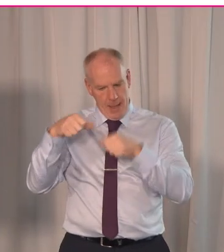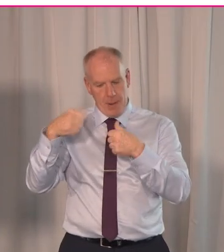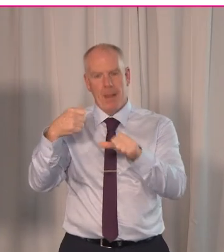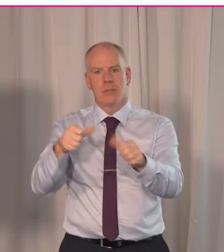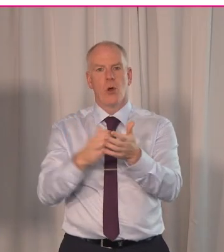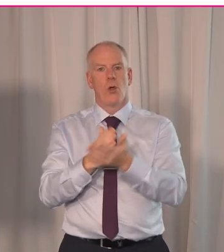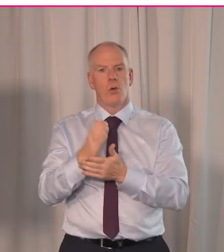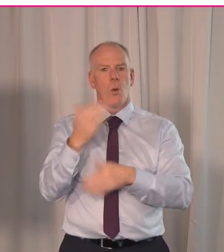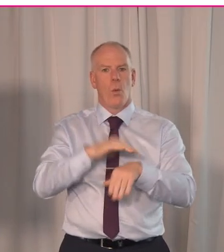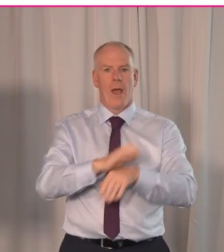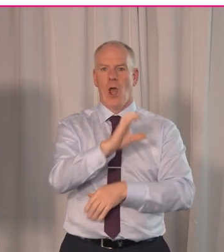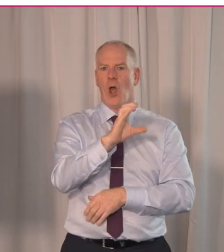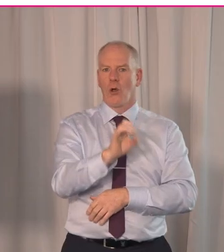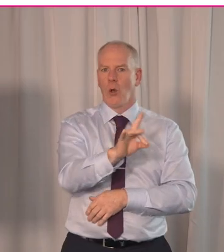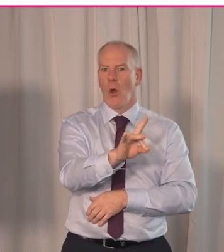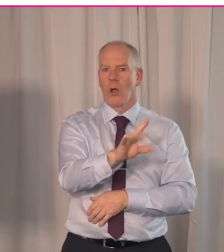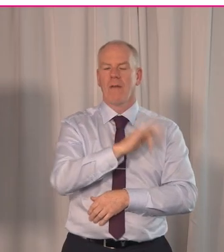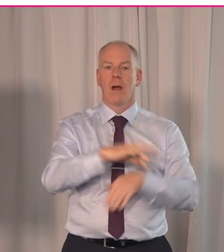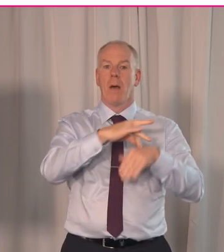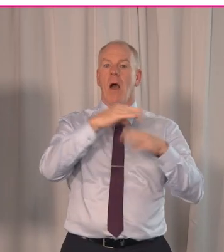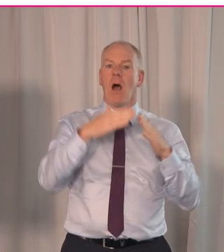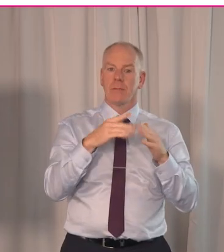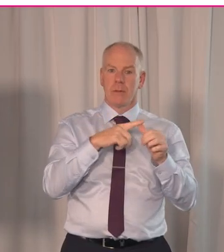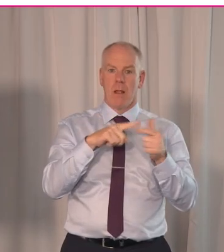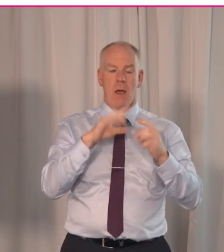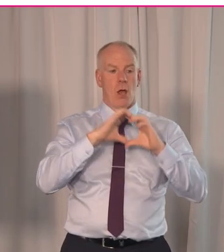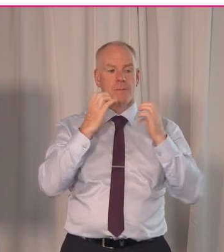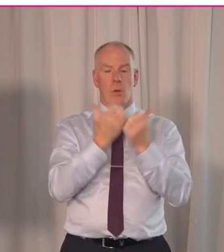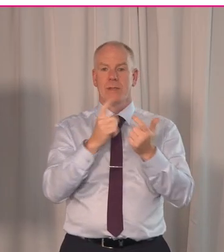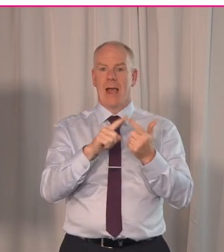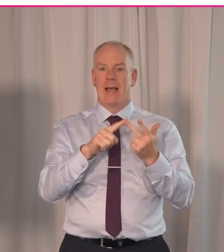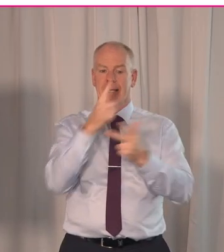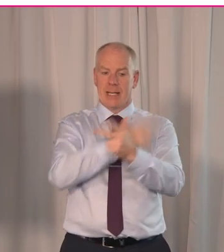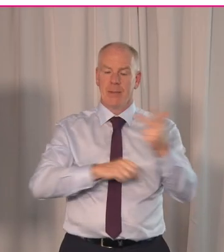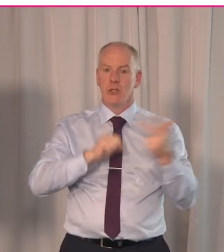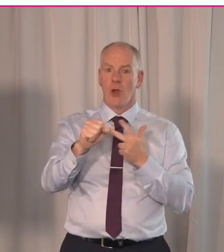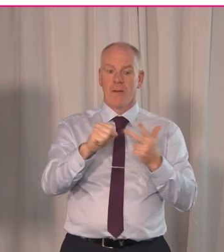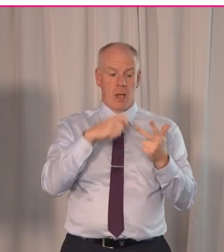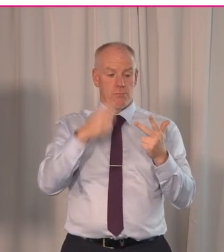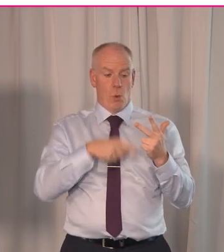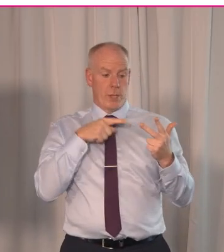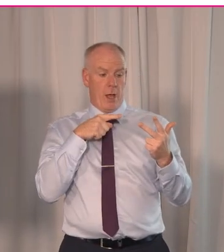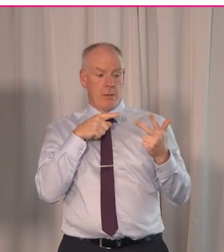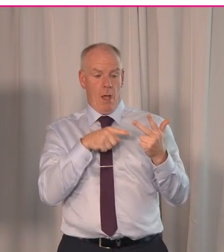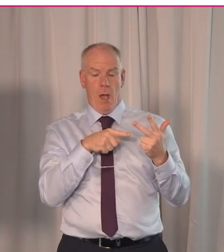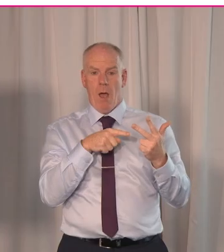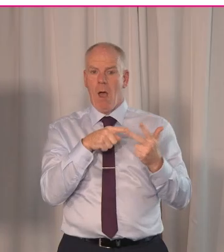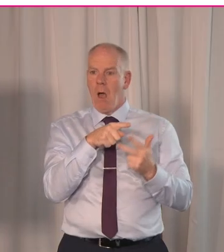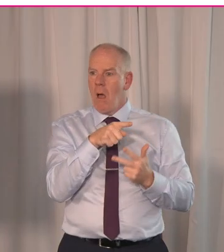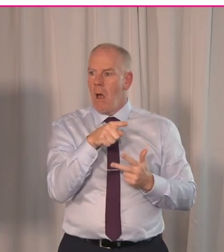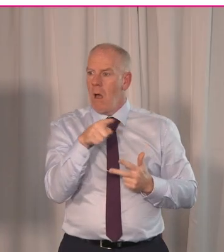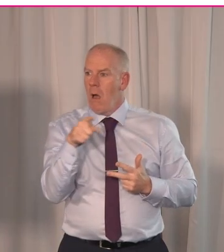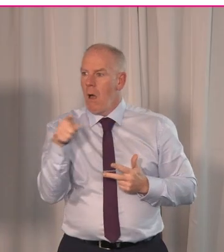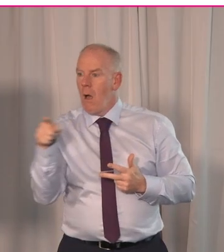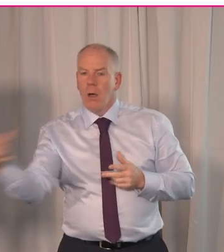in the Cork region across hospital, community and disability services. And that project really brought together a lot of different